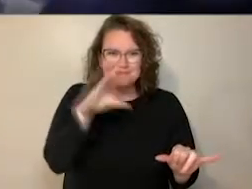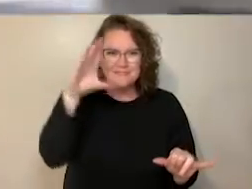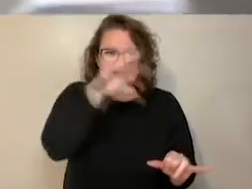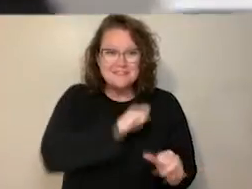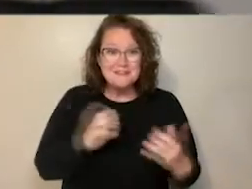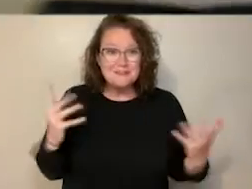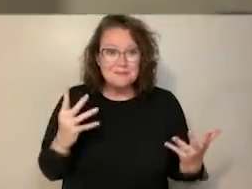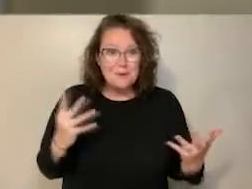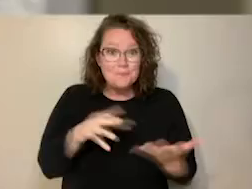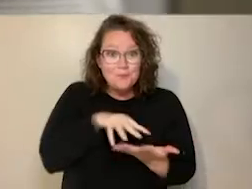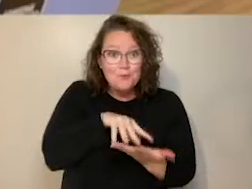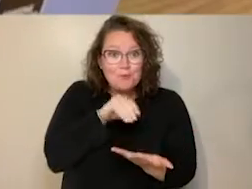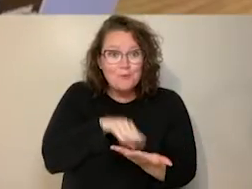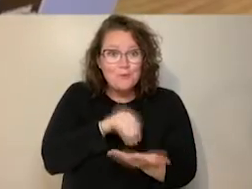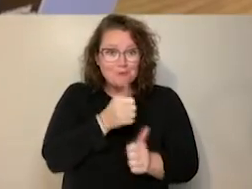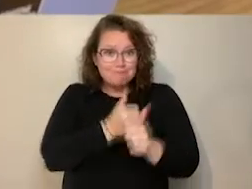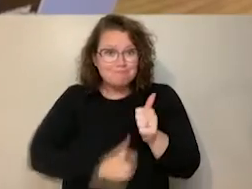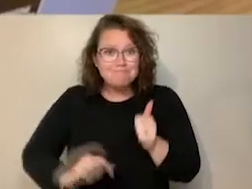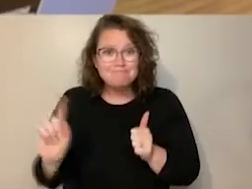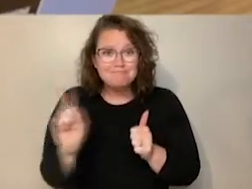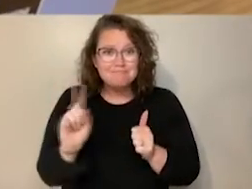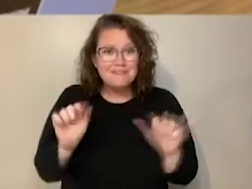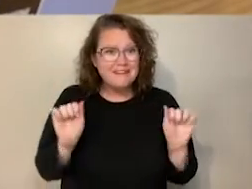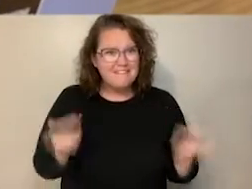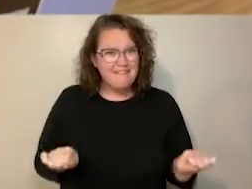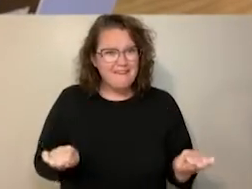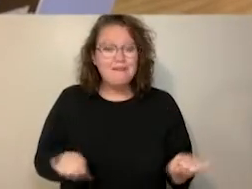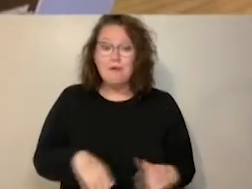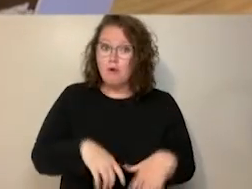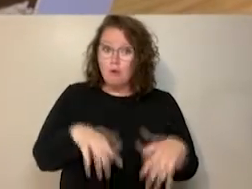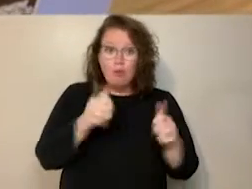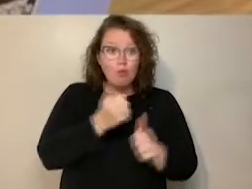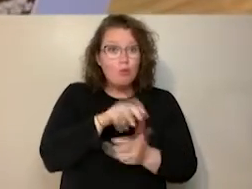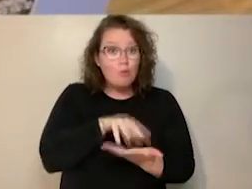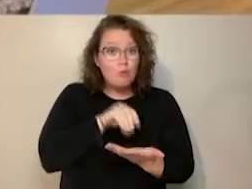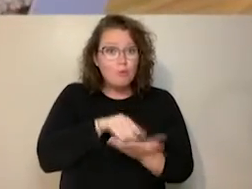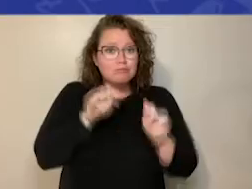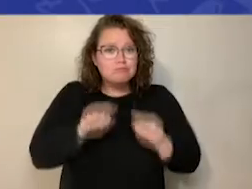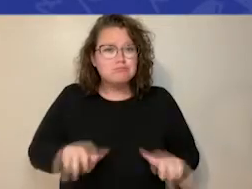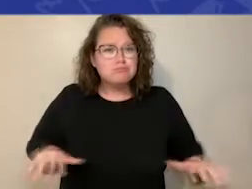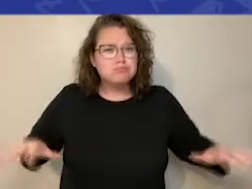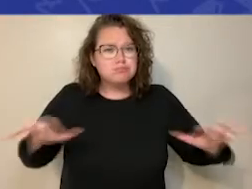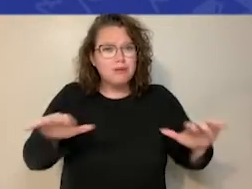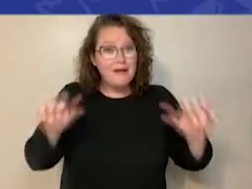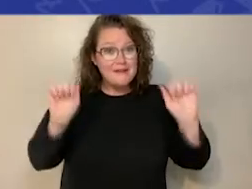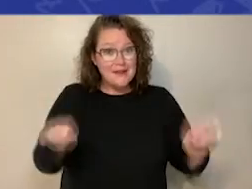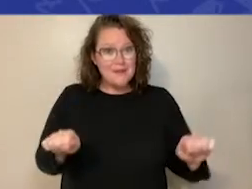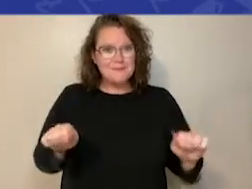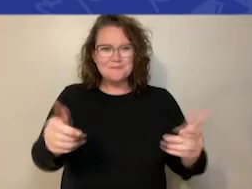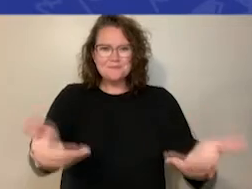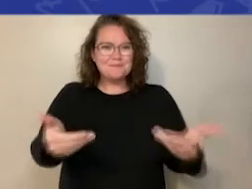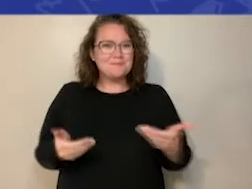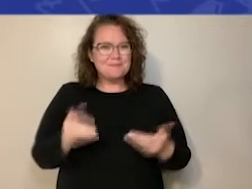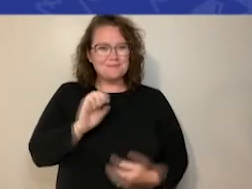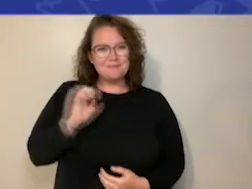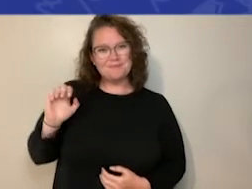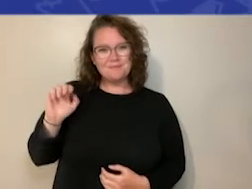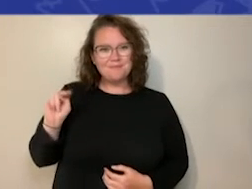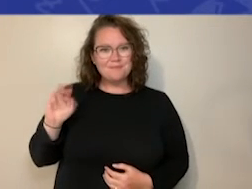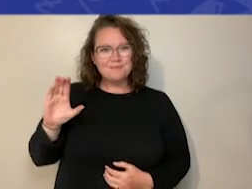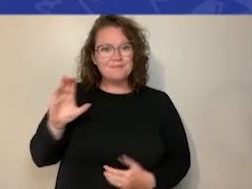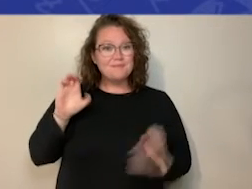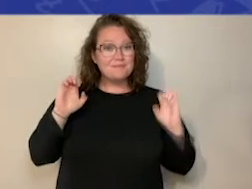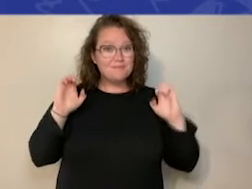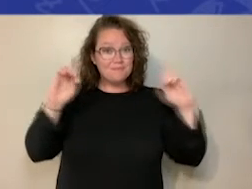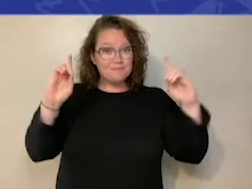can happen anywhere. In fact, learning can happen everywhere. Welcome to Eastern Carolina Education Connection,